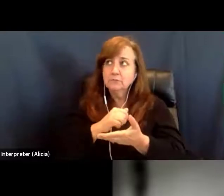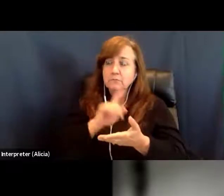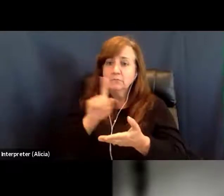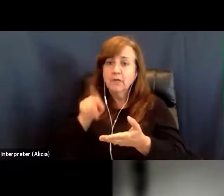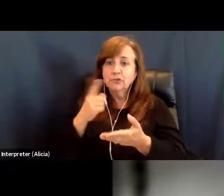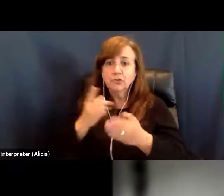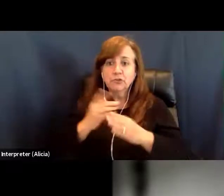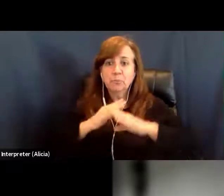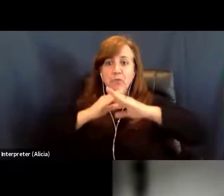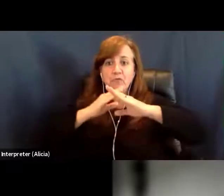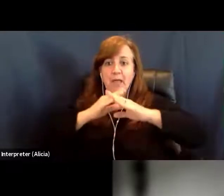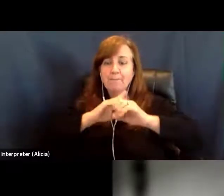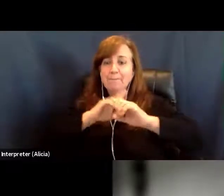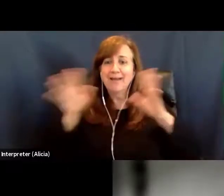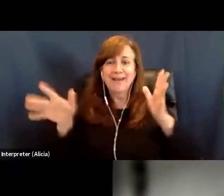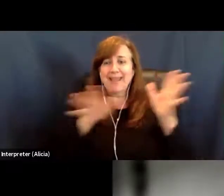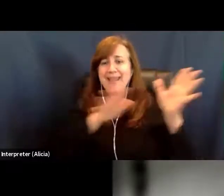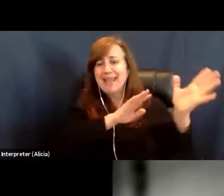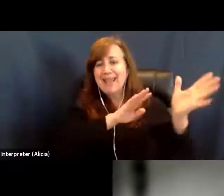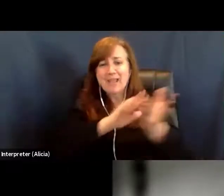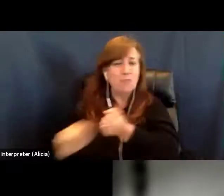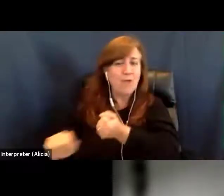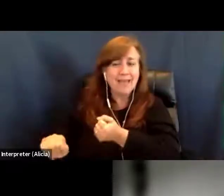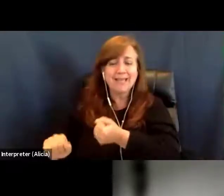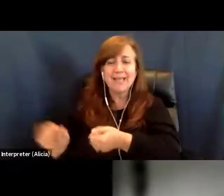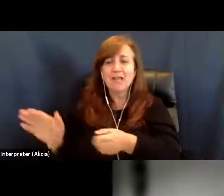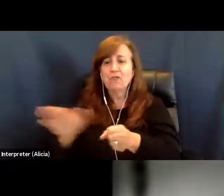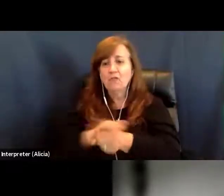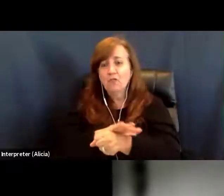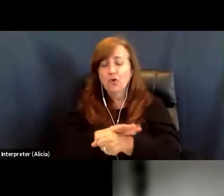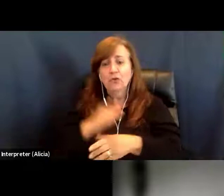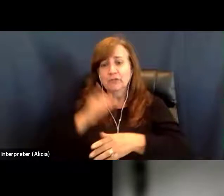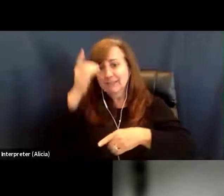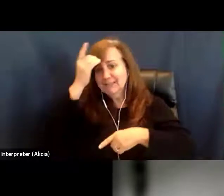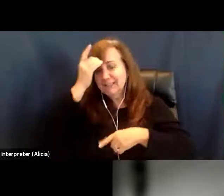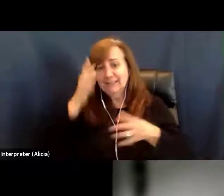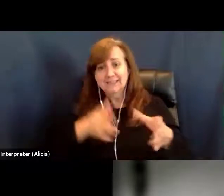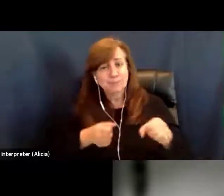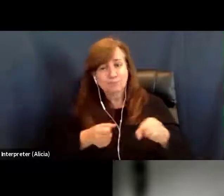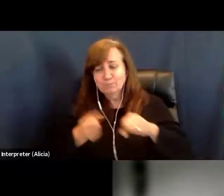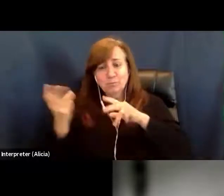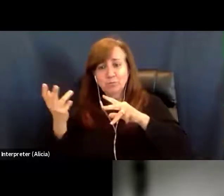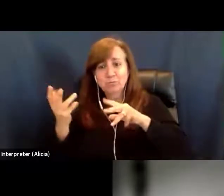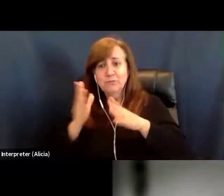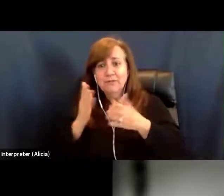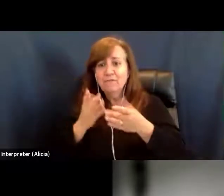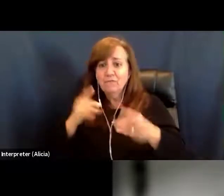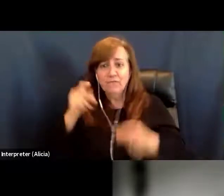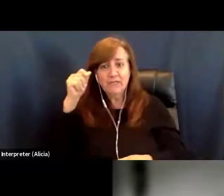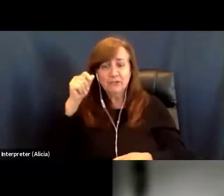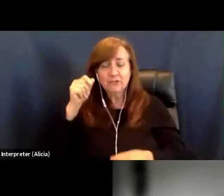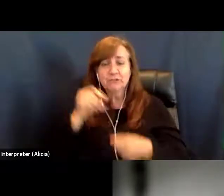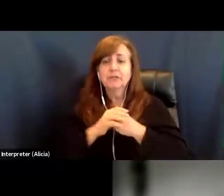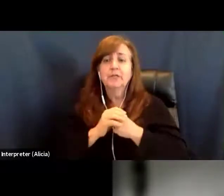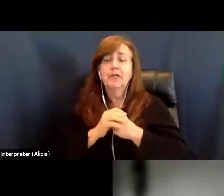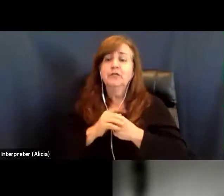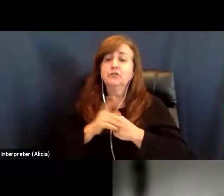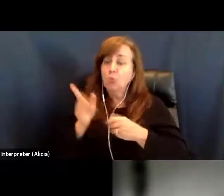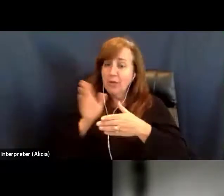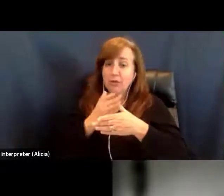but entirely eradicate certain diseases. So that is the context that we are sharing with you, and hoping that